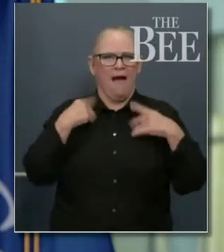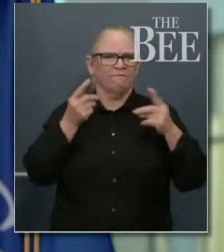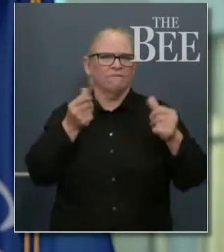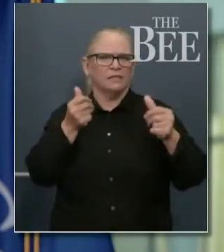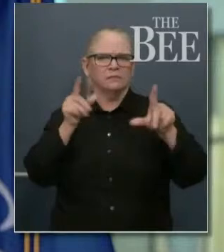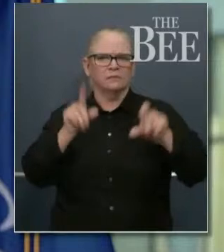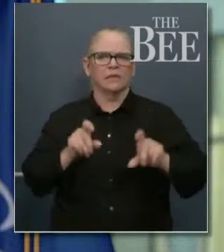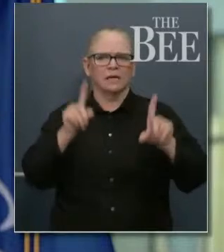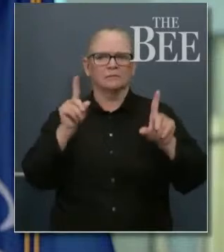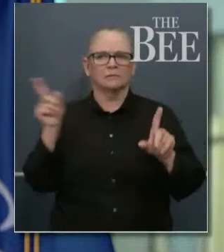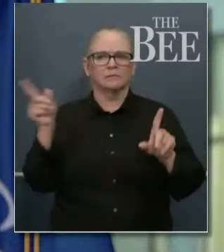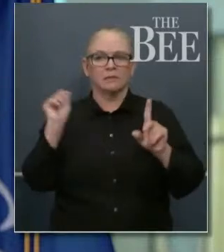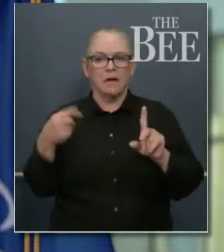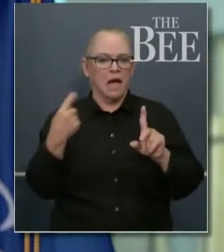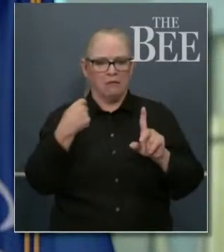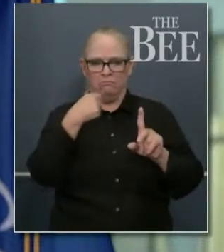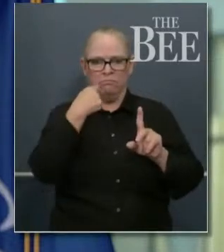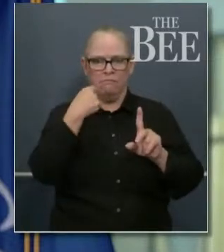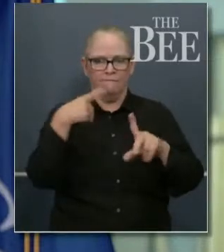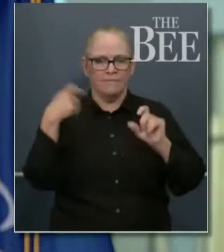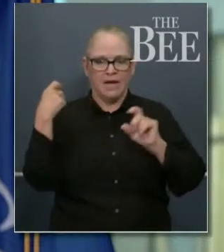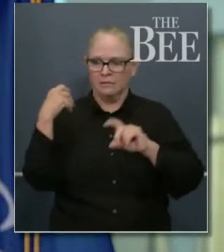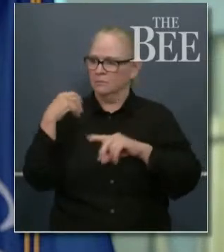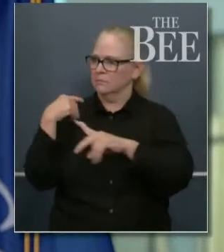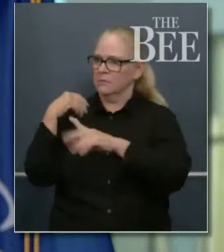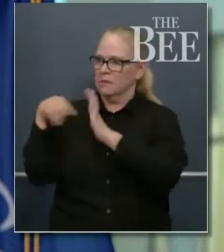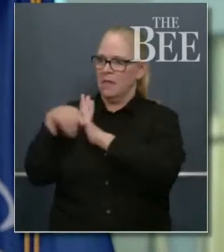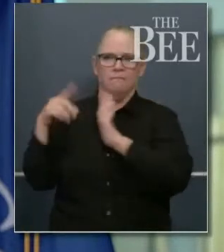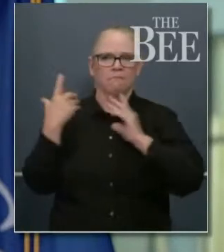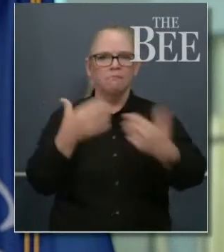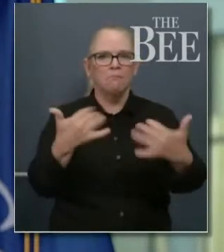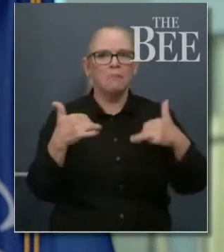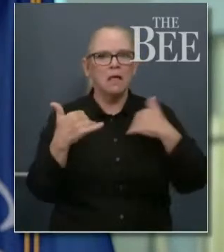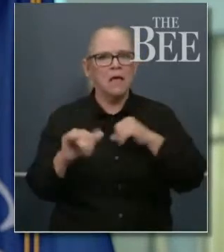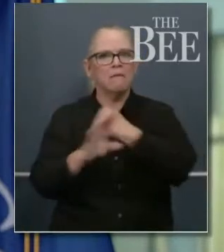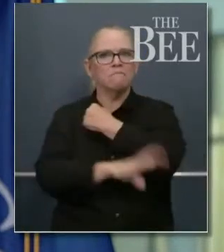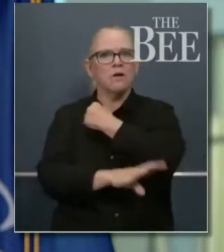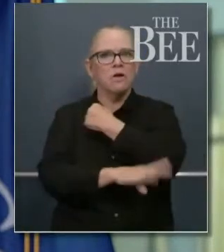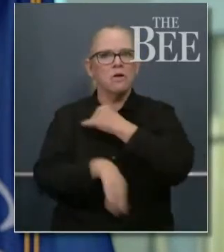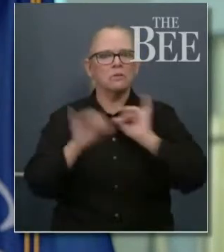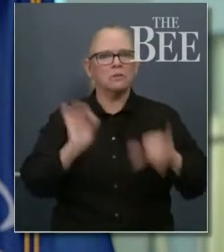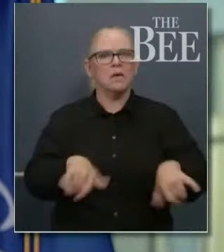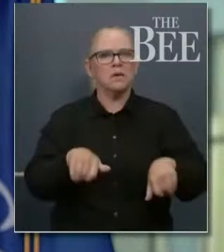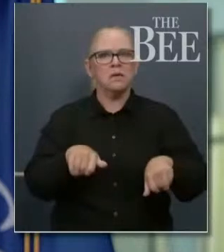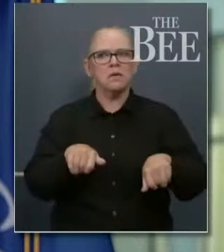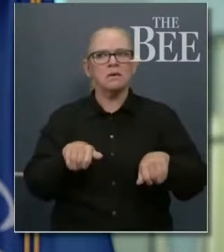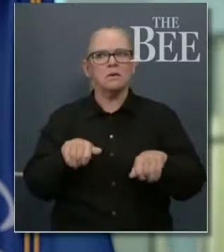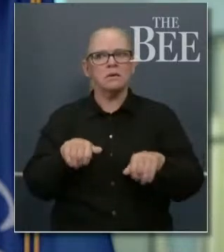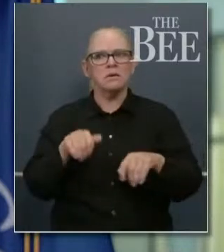forward in the fall season. There's a group of USC players who support doing the same thing in the Pac-12. They sent you